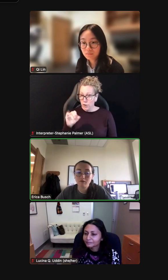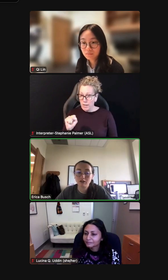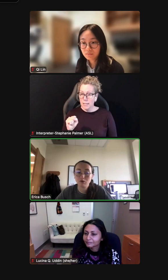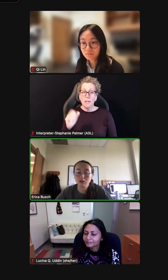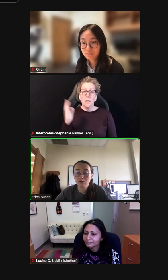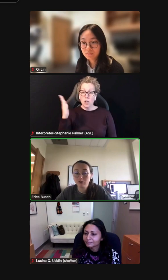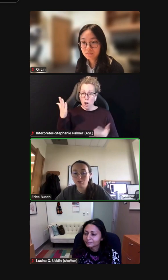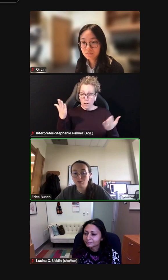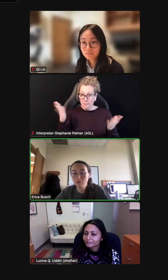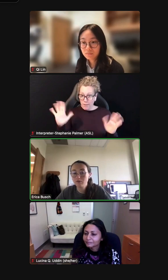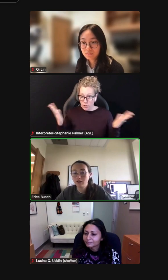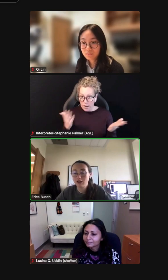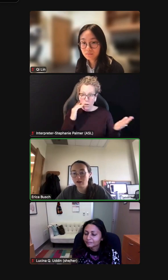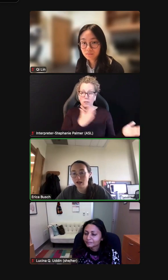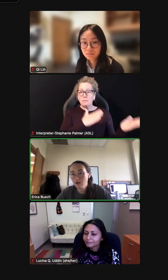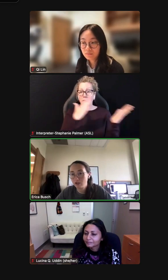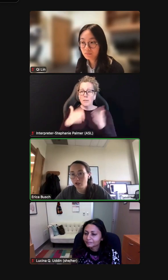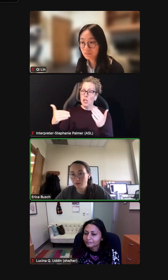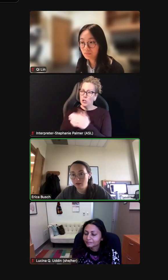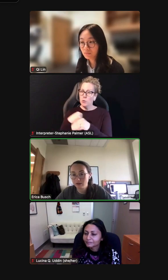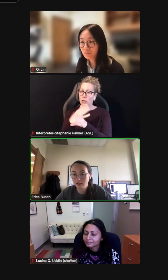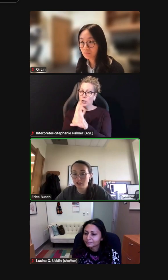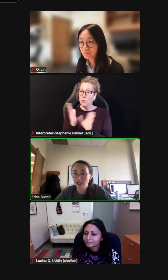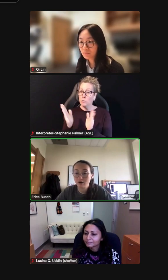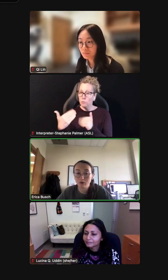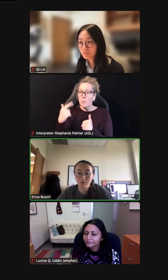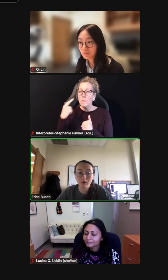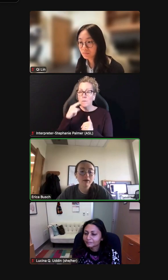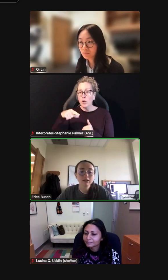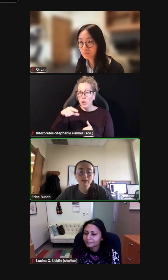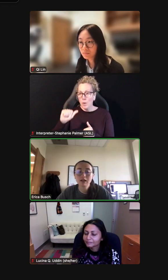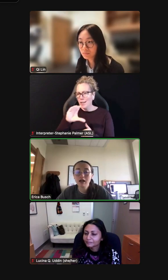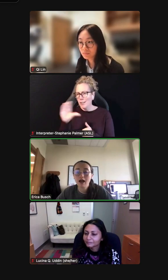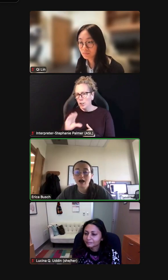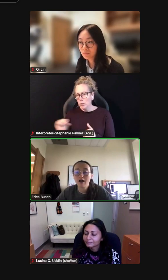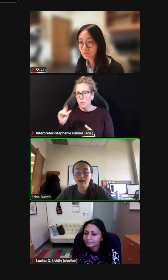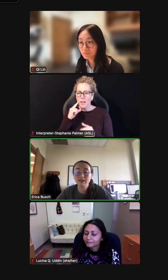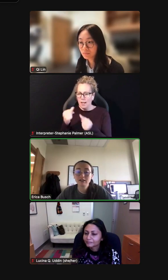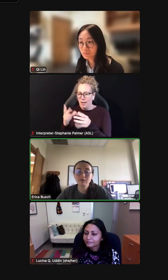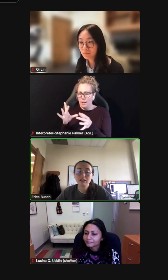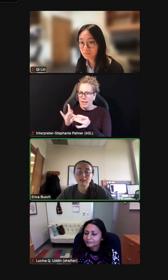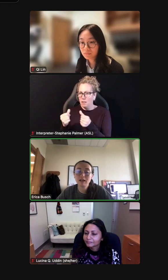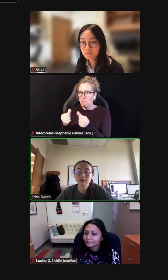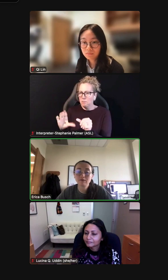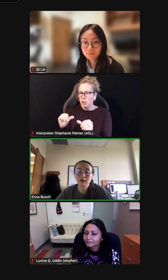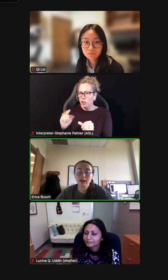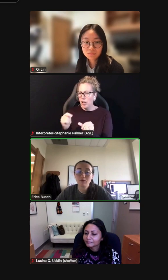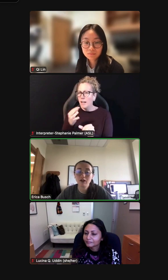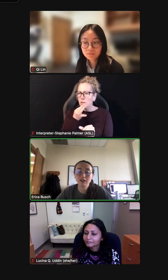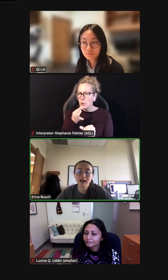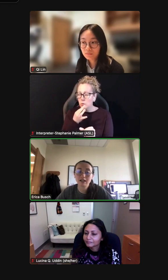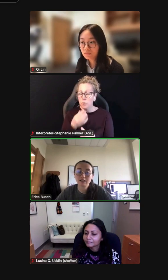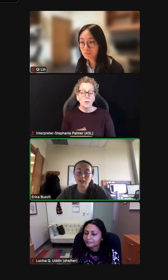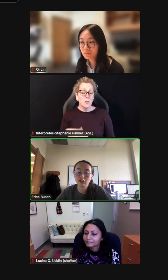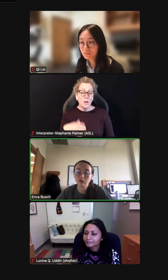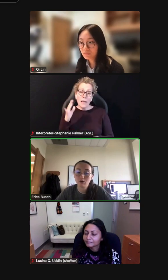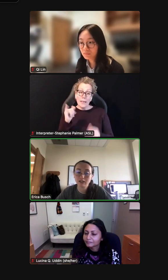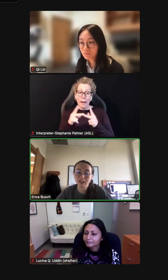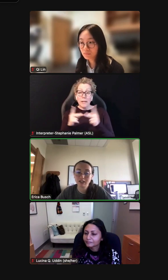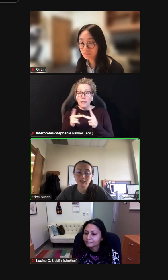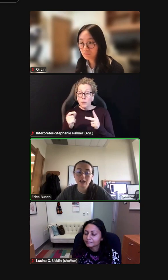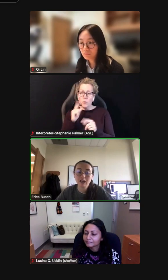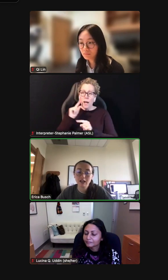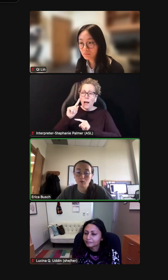we'll move over to a new Zoom room for the Q&A, which I'll post in the chat in one moment. And this will be a space for anyone to ask